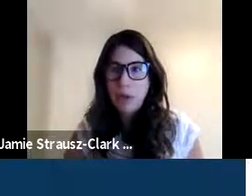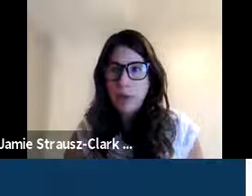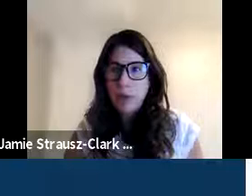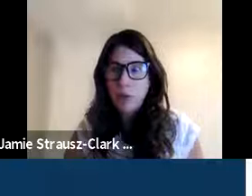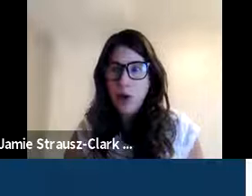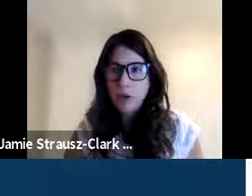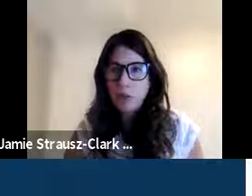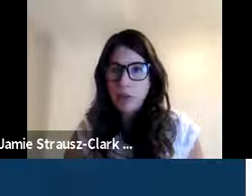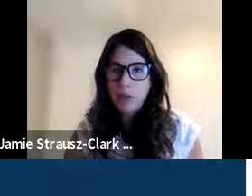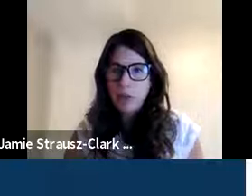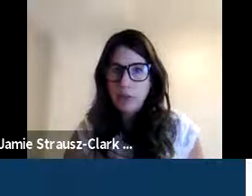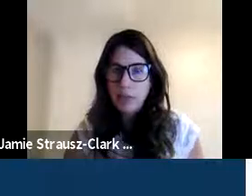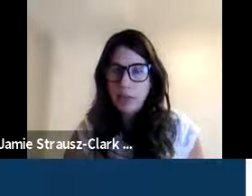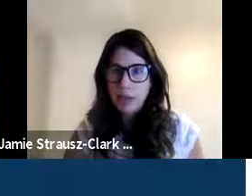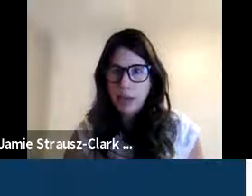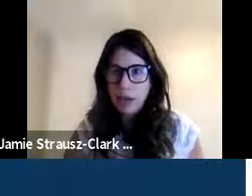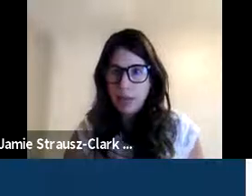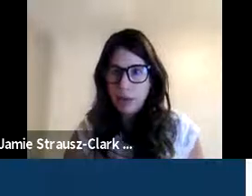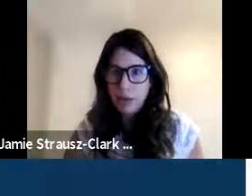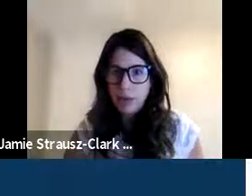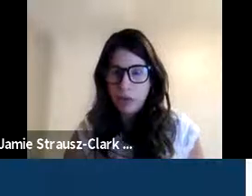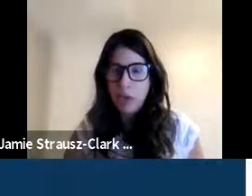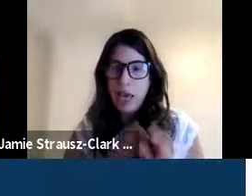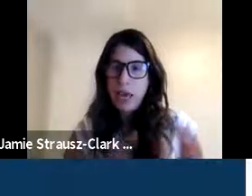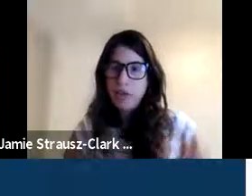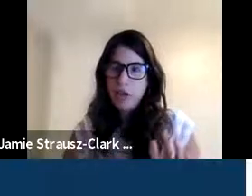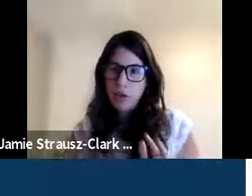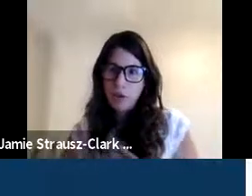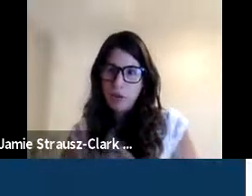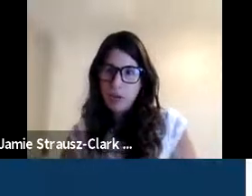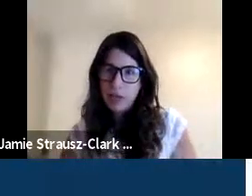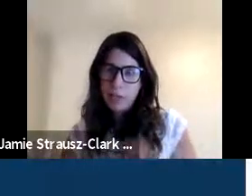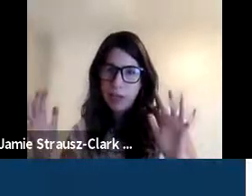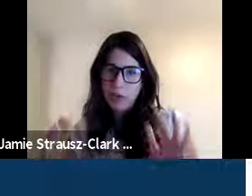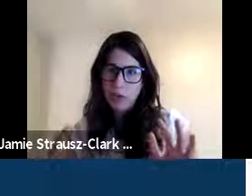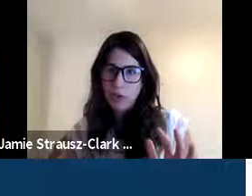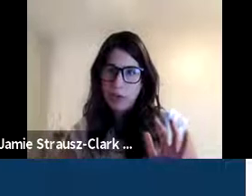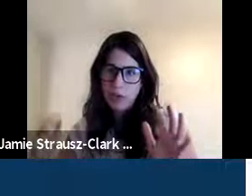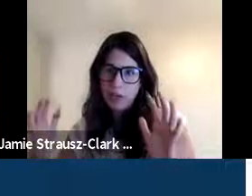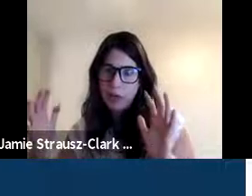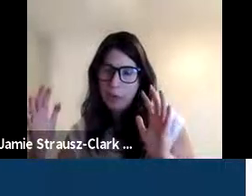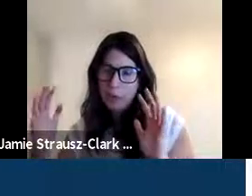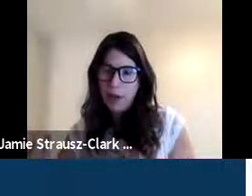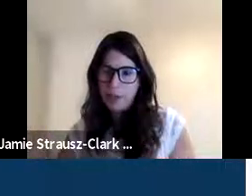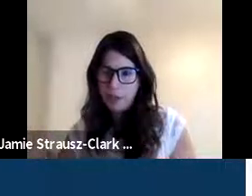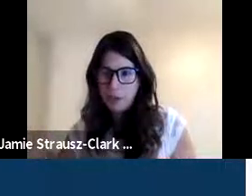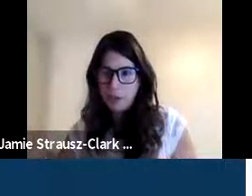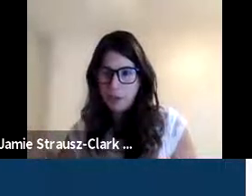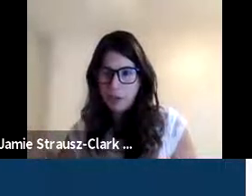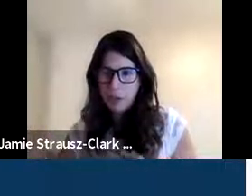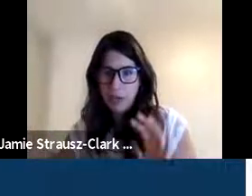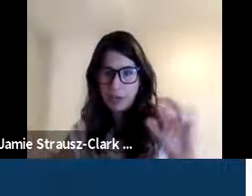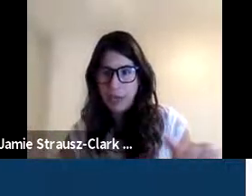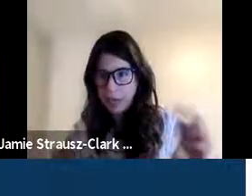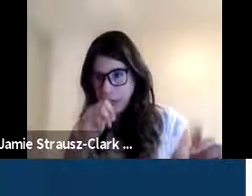to walk through the key themes and give you that high-level overview. Every third theme, please hold your questions, and we will pause after the